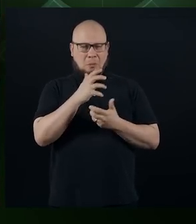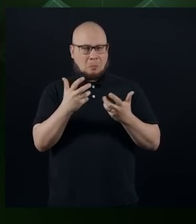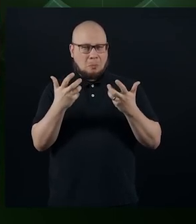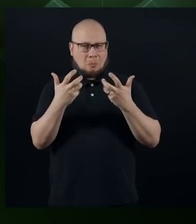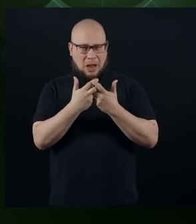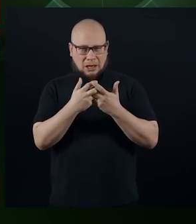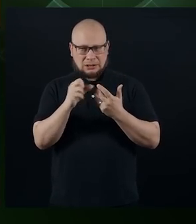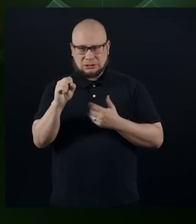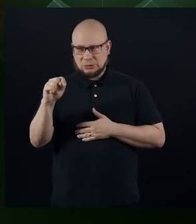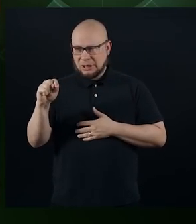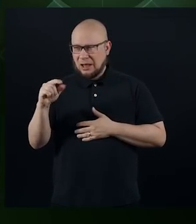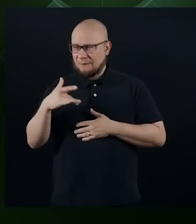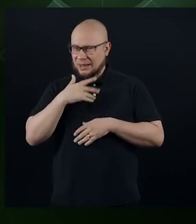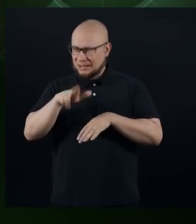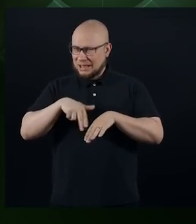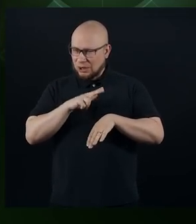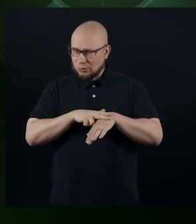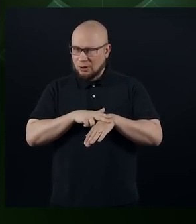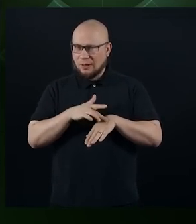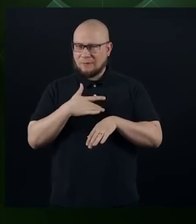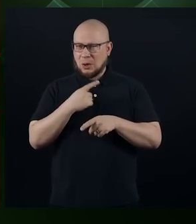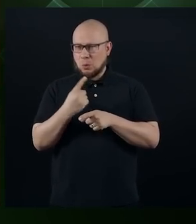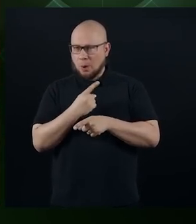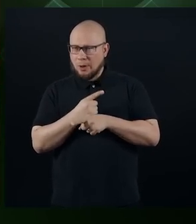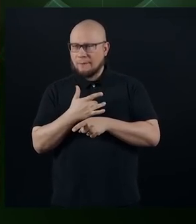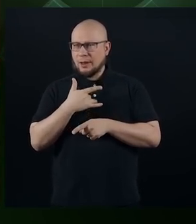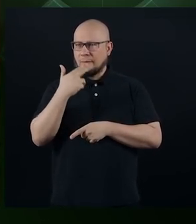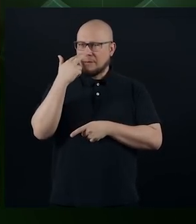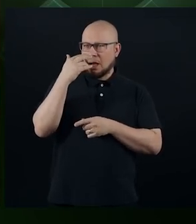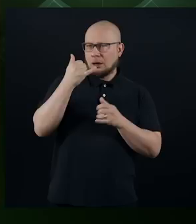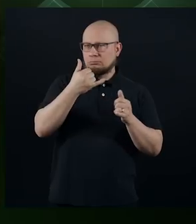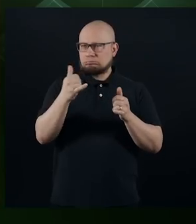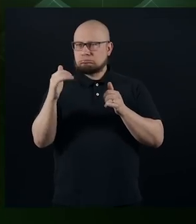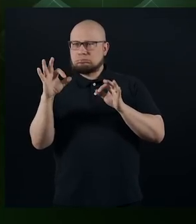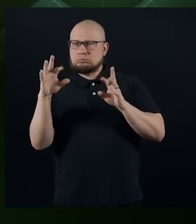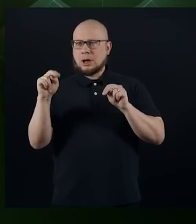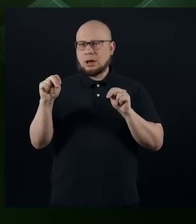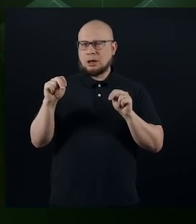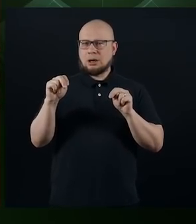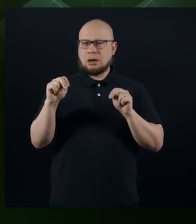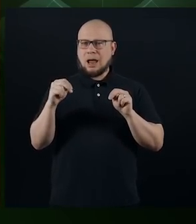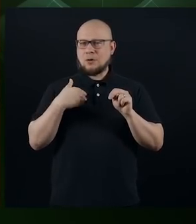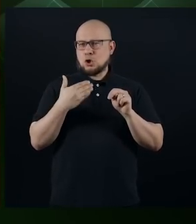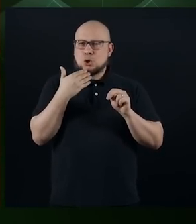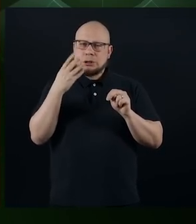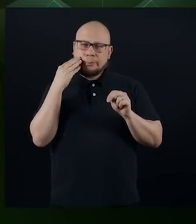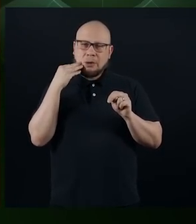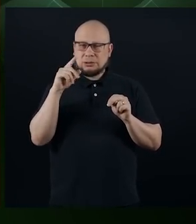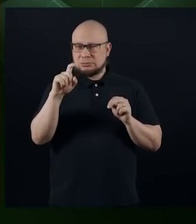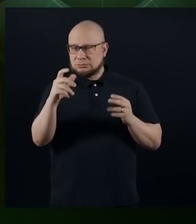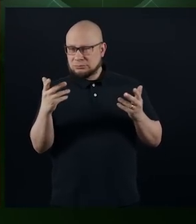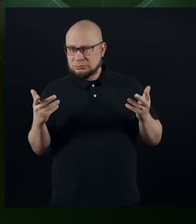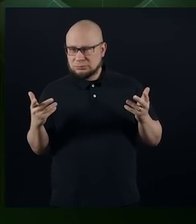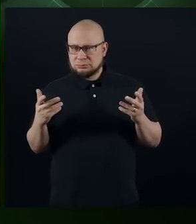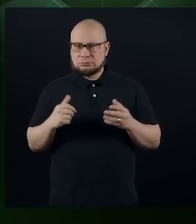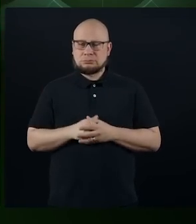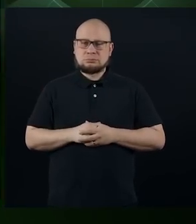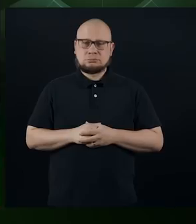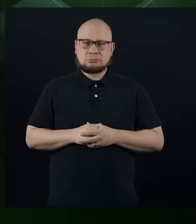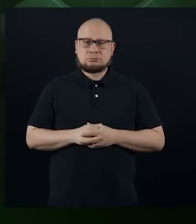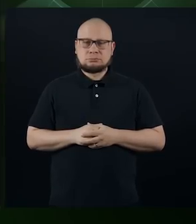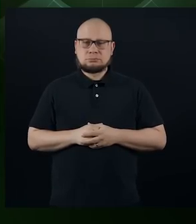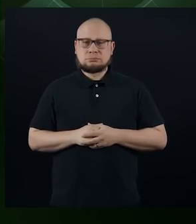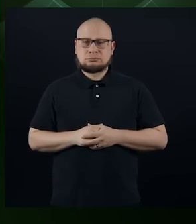in a way that still feels natural, that still feels playful, and still gives players those kind of shared experience moments that we've always wanted them to